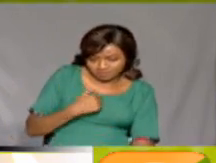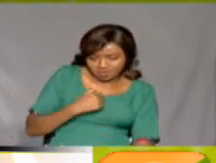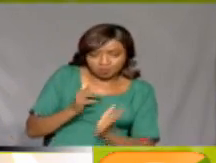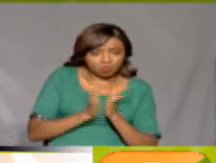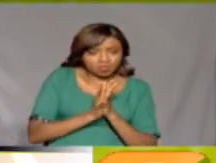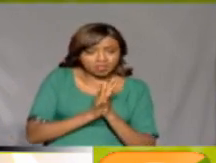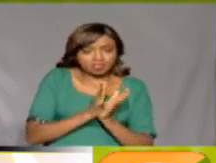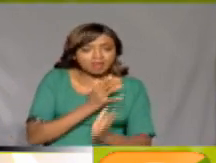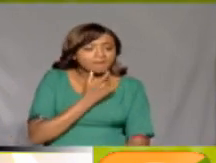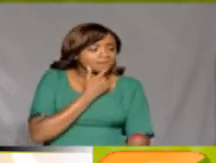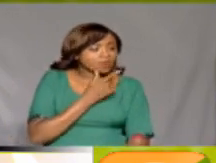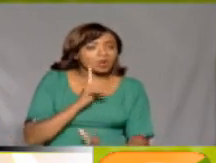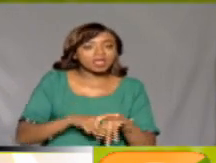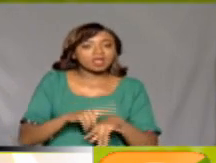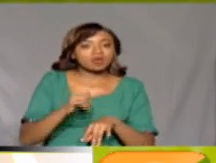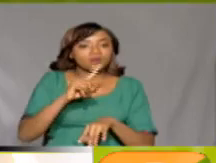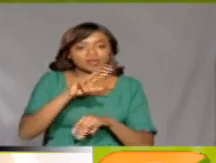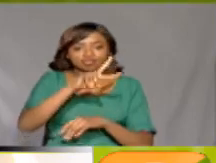was in